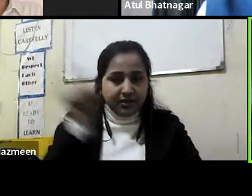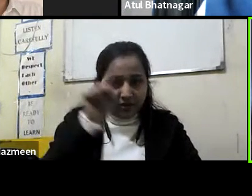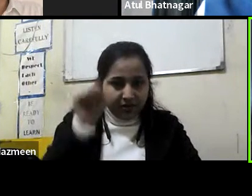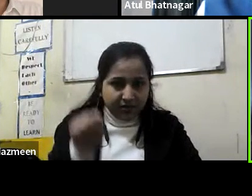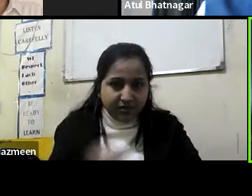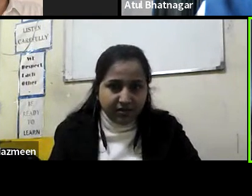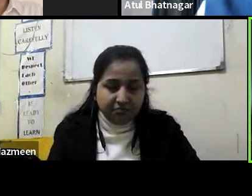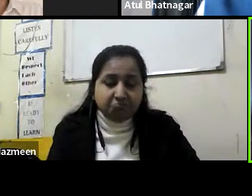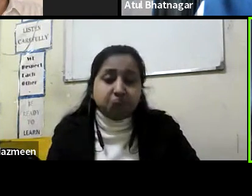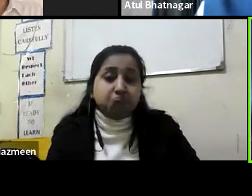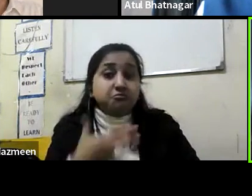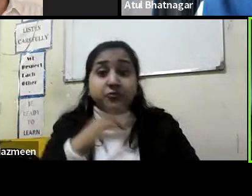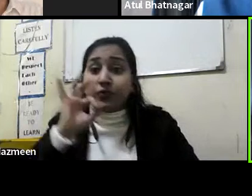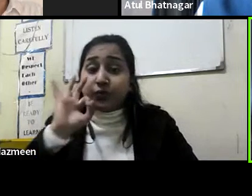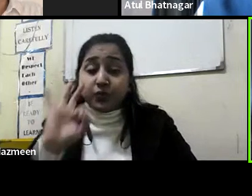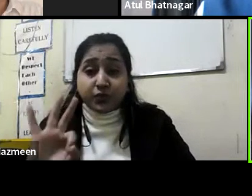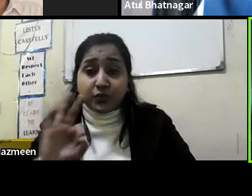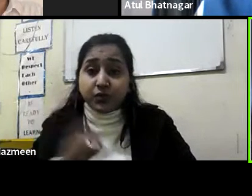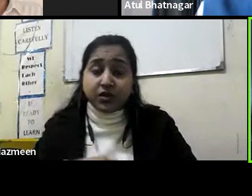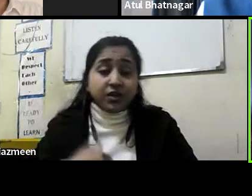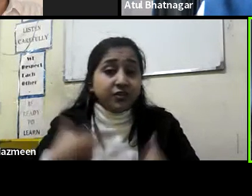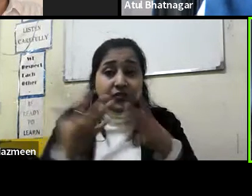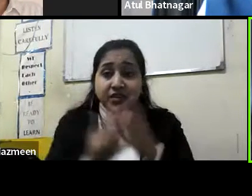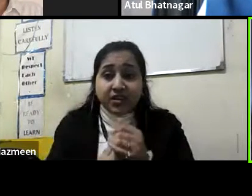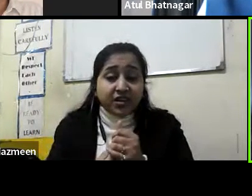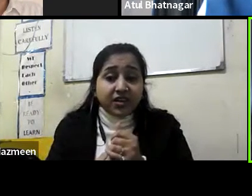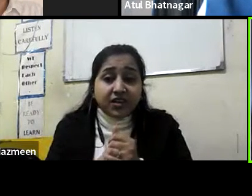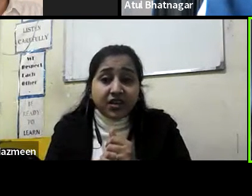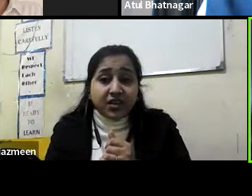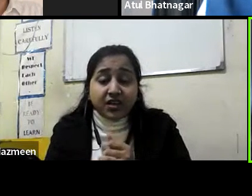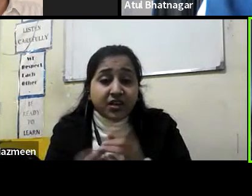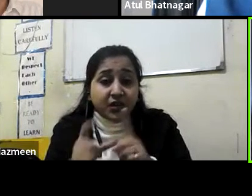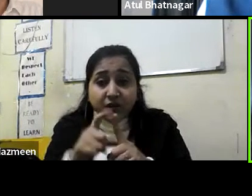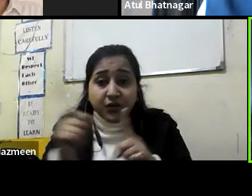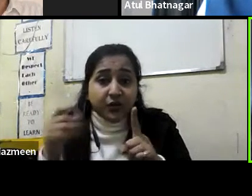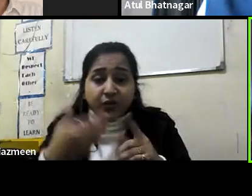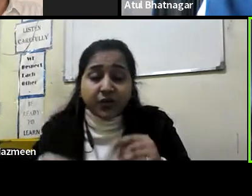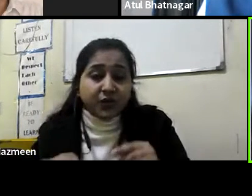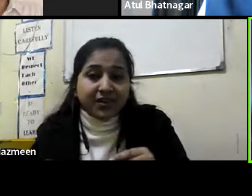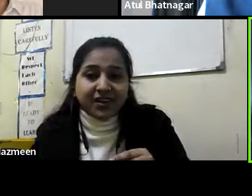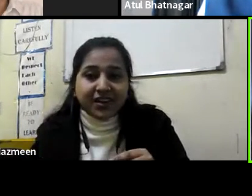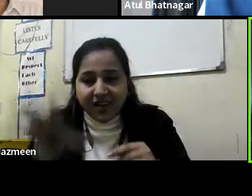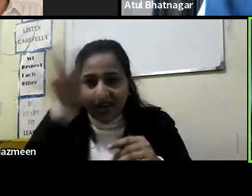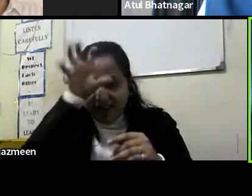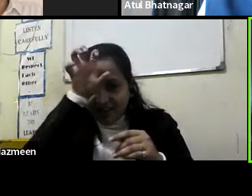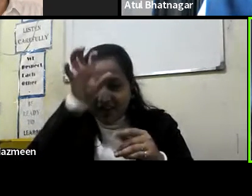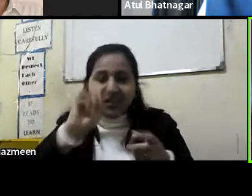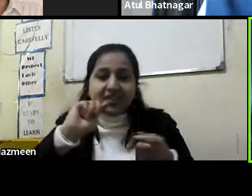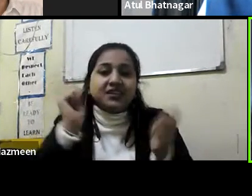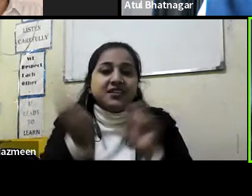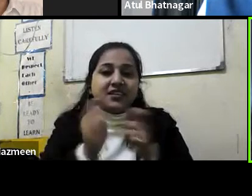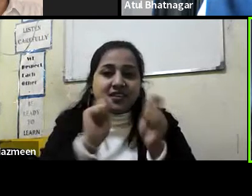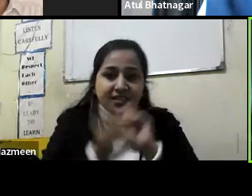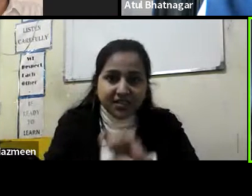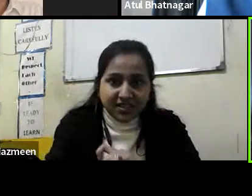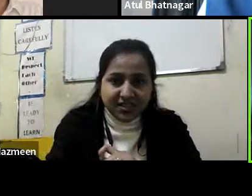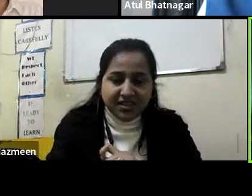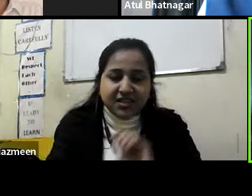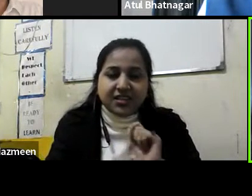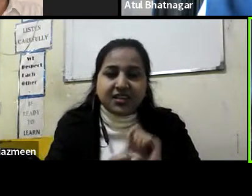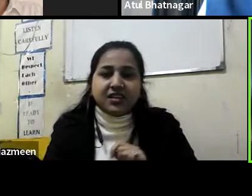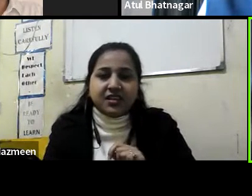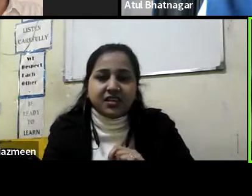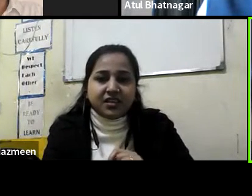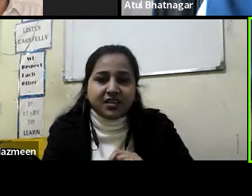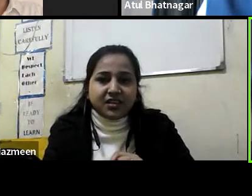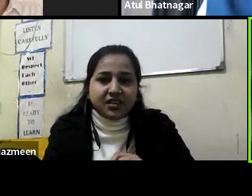actually avoidable, which means we are not doing interventions on time. And technology can play a big role in taking